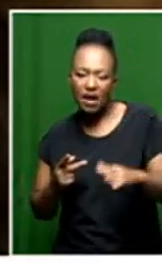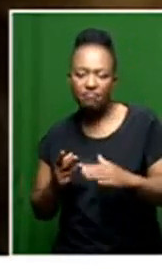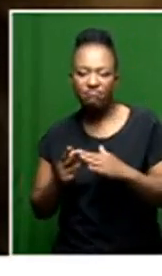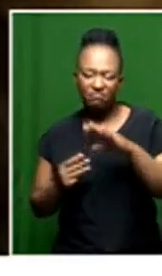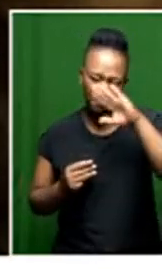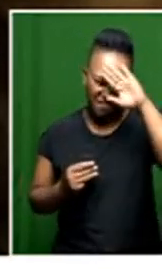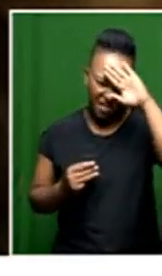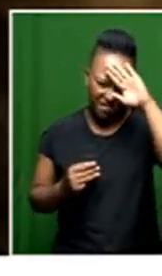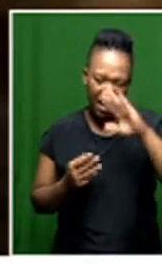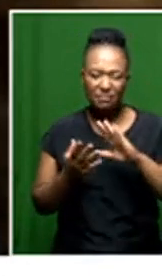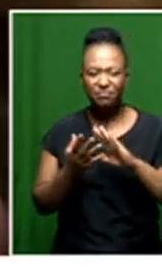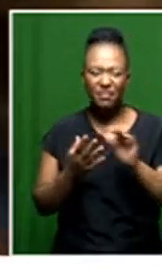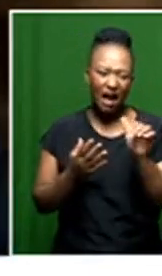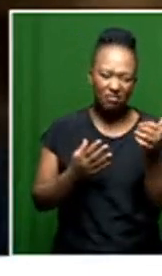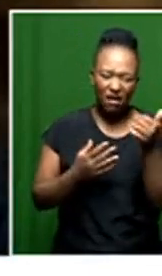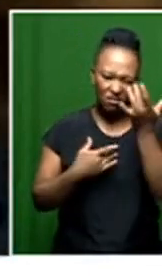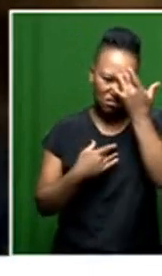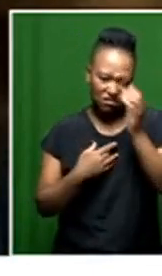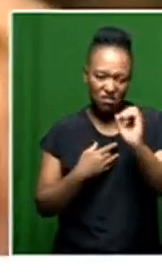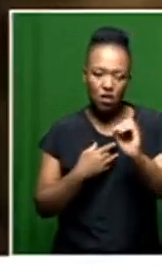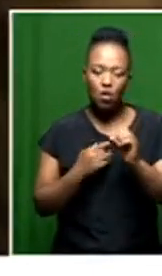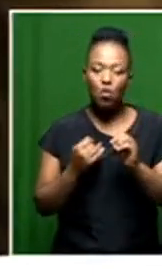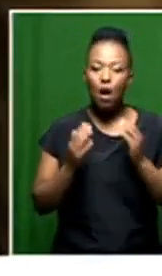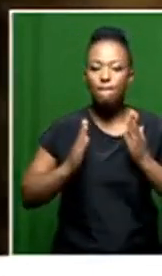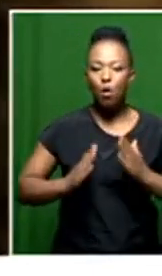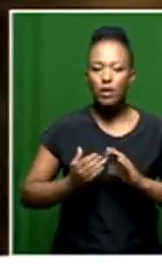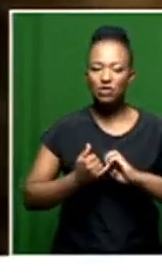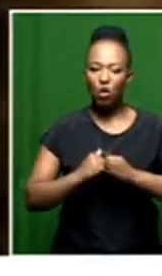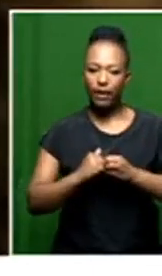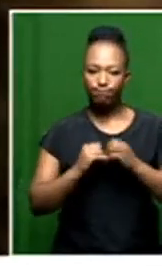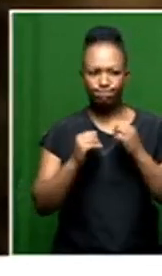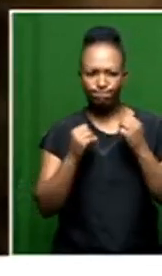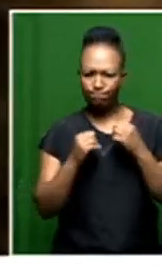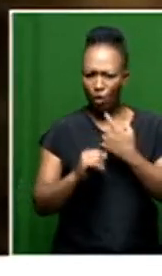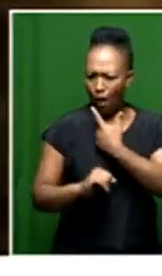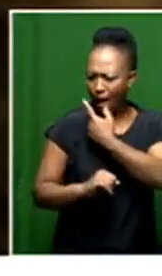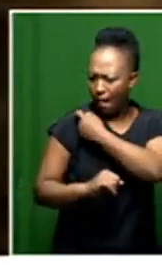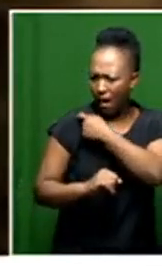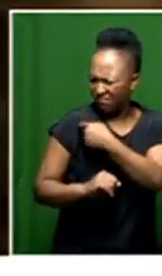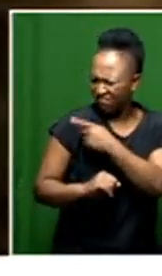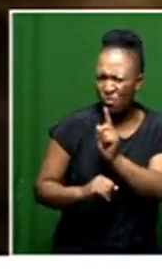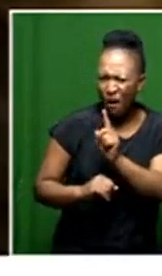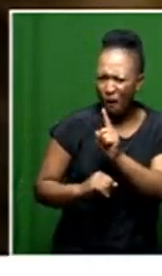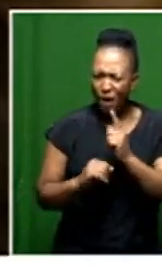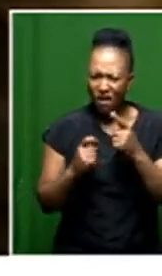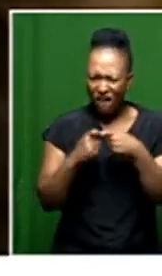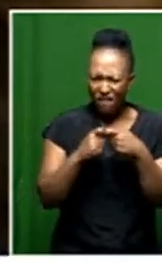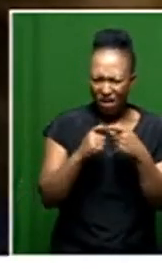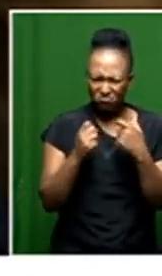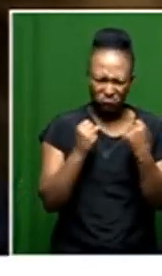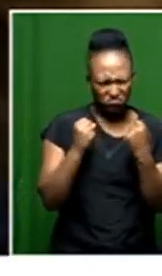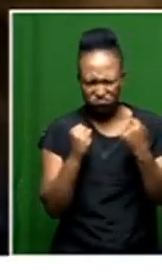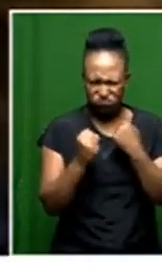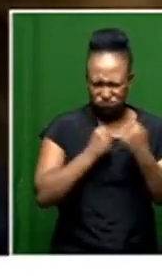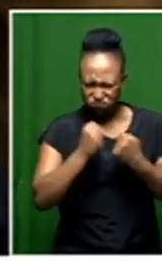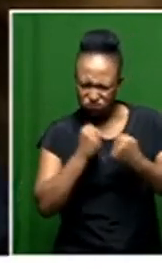fever, look at chills, is because your body is trying to fight this new antigen that we have produced, which we have produced purposely so